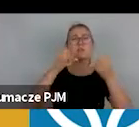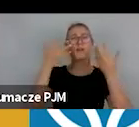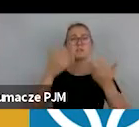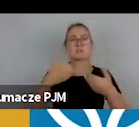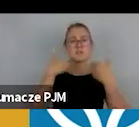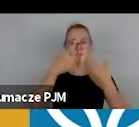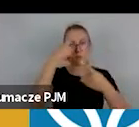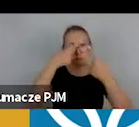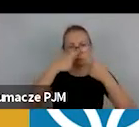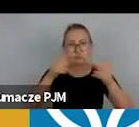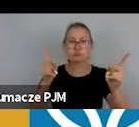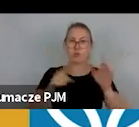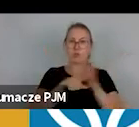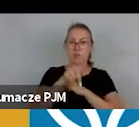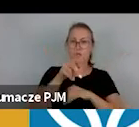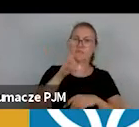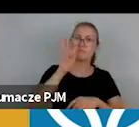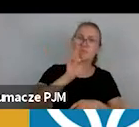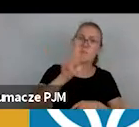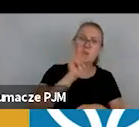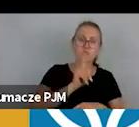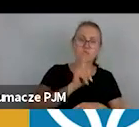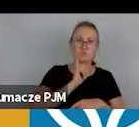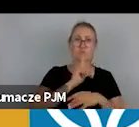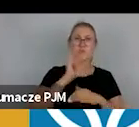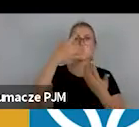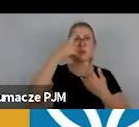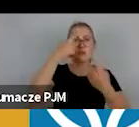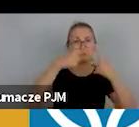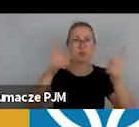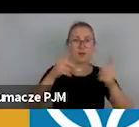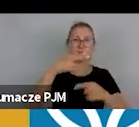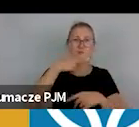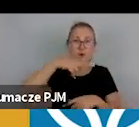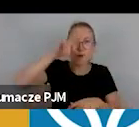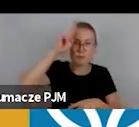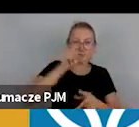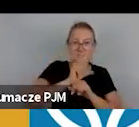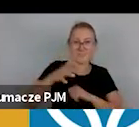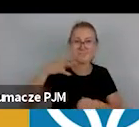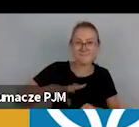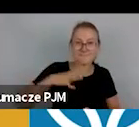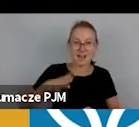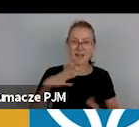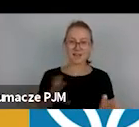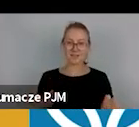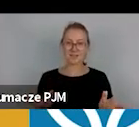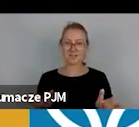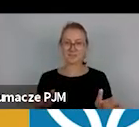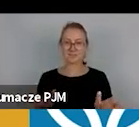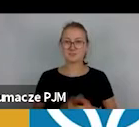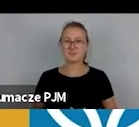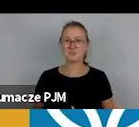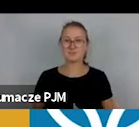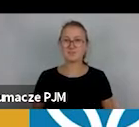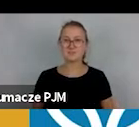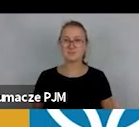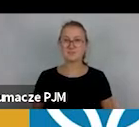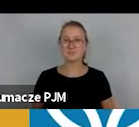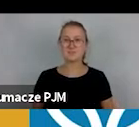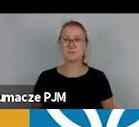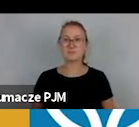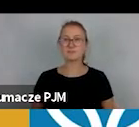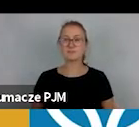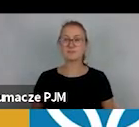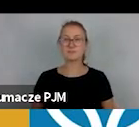for the family and, you know, clean dishes. As I see in this picture. No, sure.